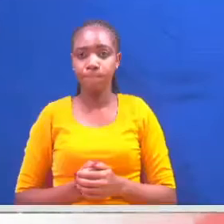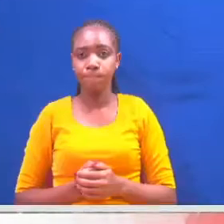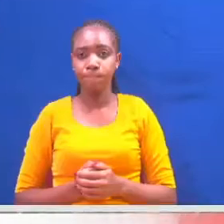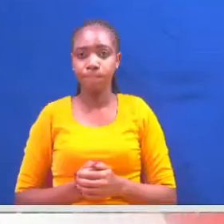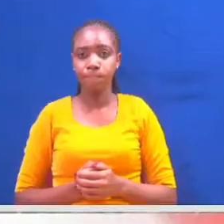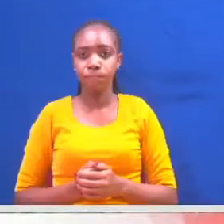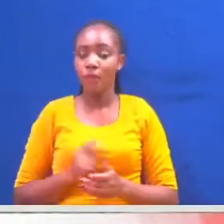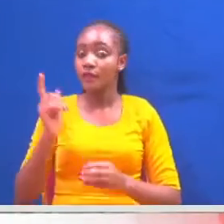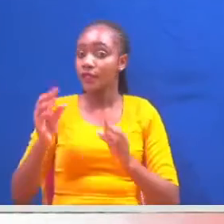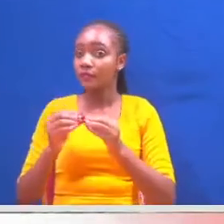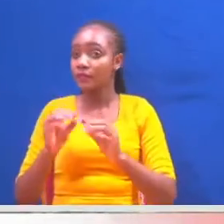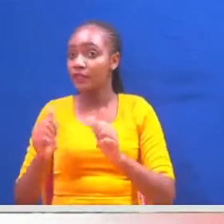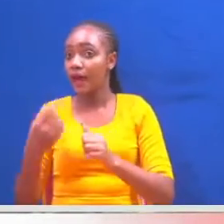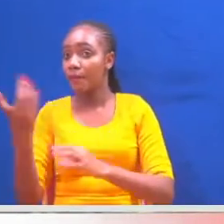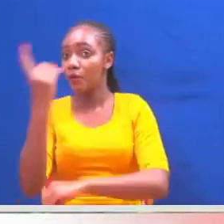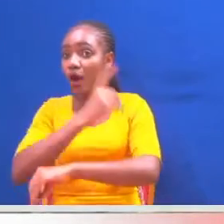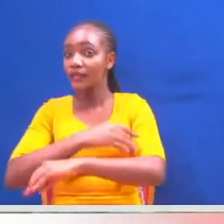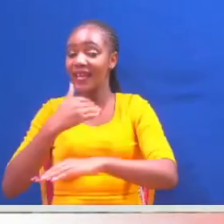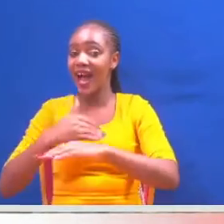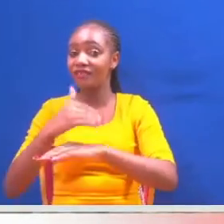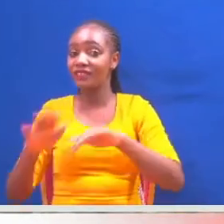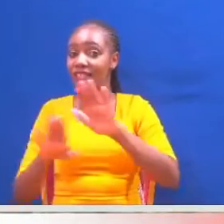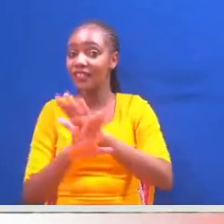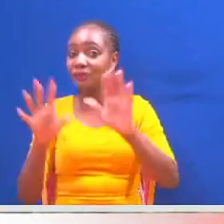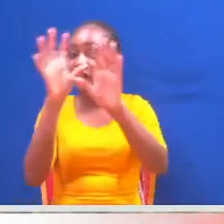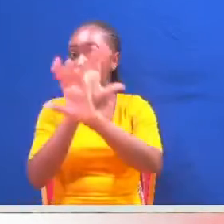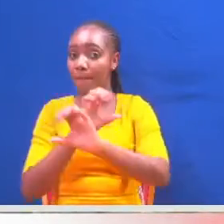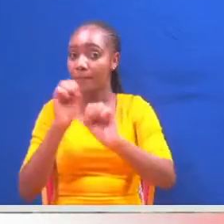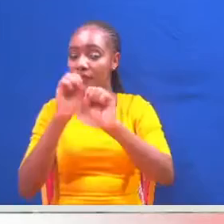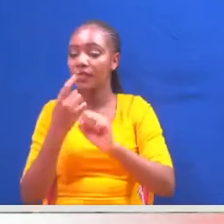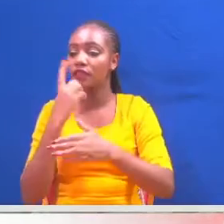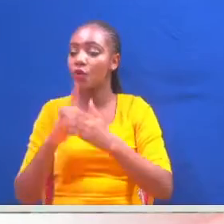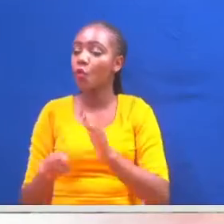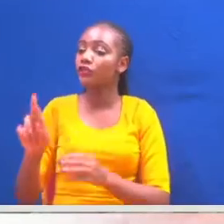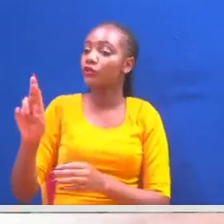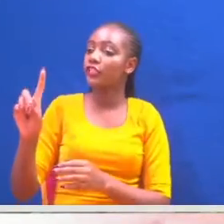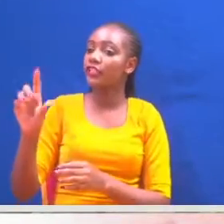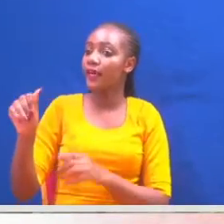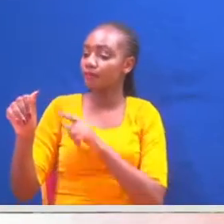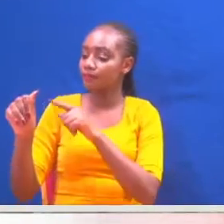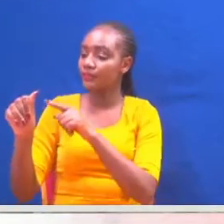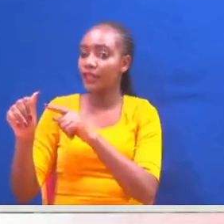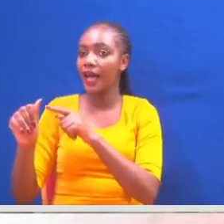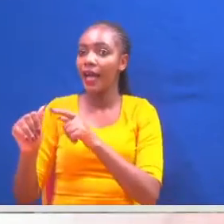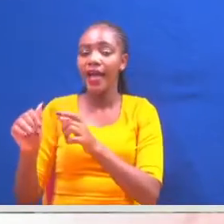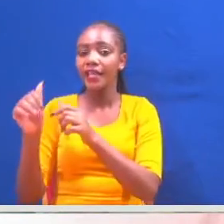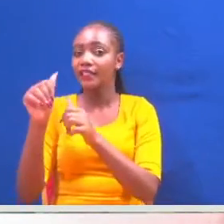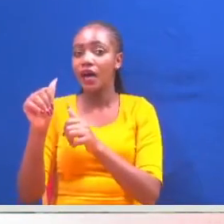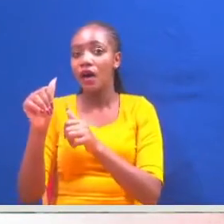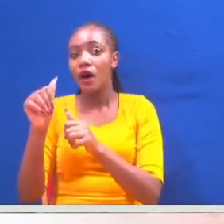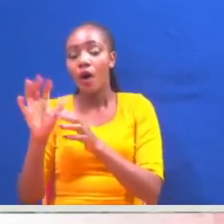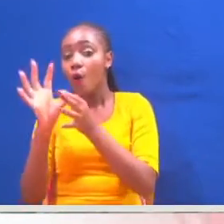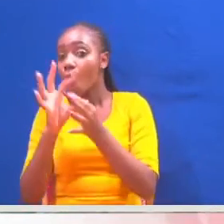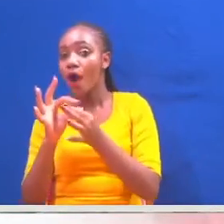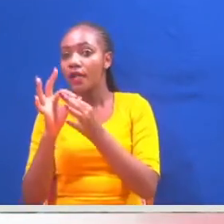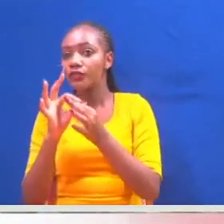This meeting comes just a day after Deputy President William Ruto declared that UDA party is just a coalition by itself, but